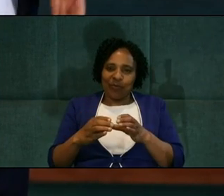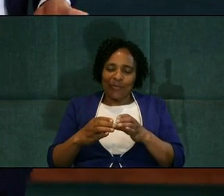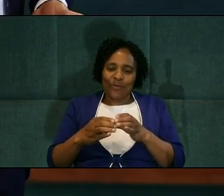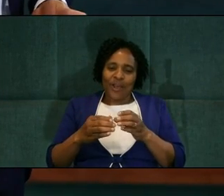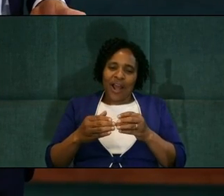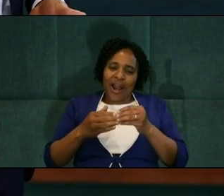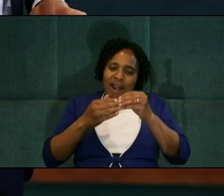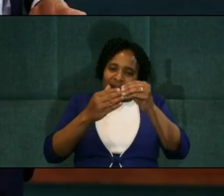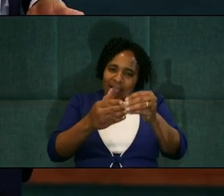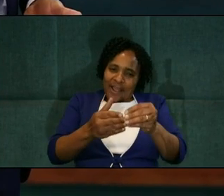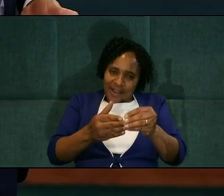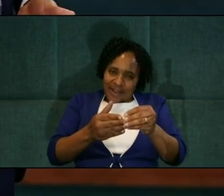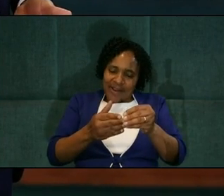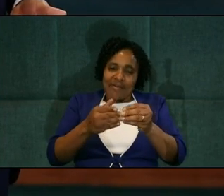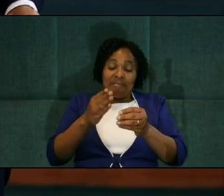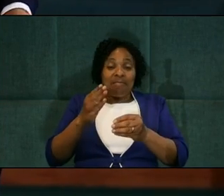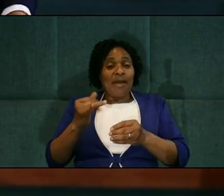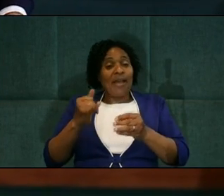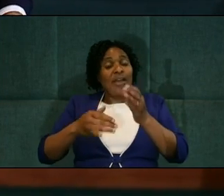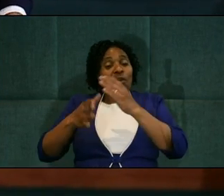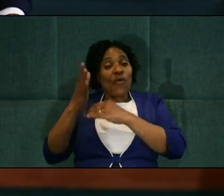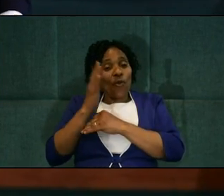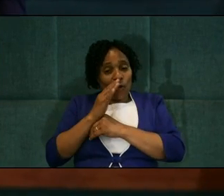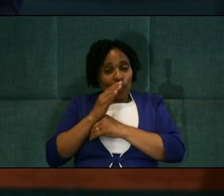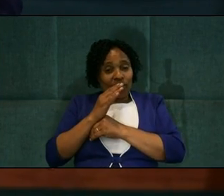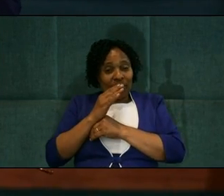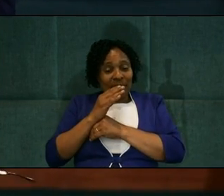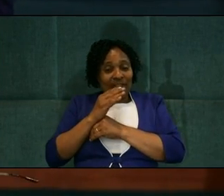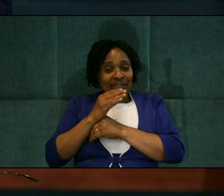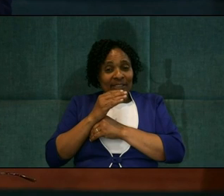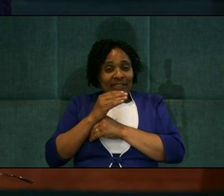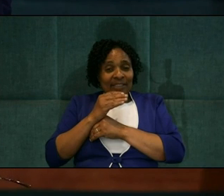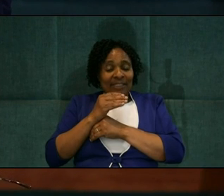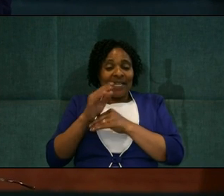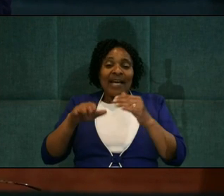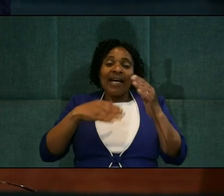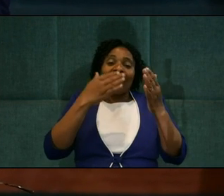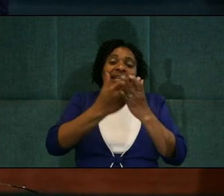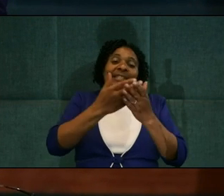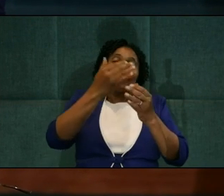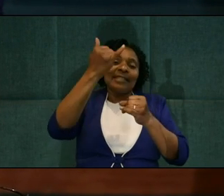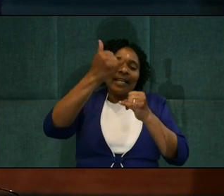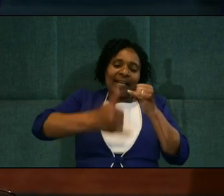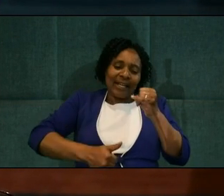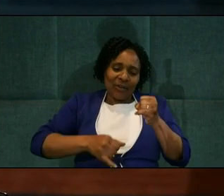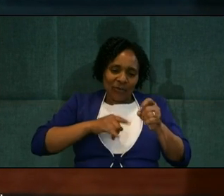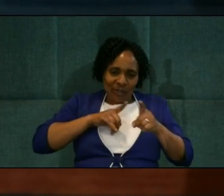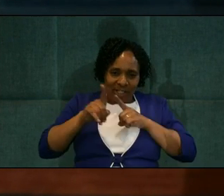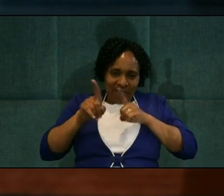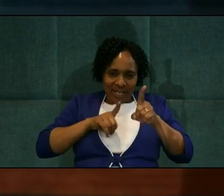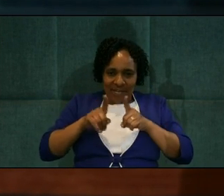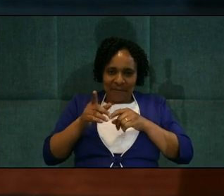led by God, you listen to the preacher, reach the end of their journey.